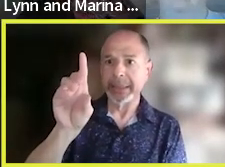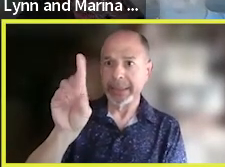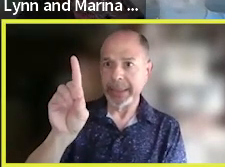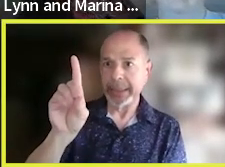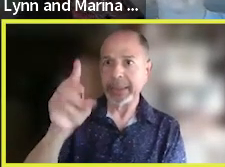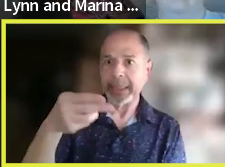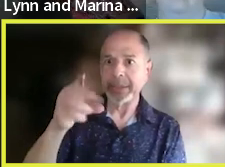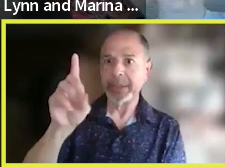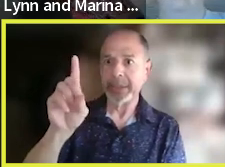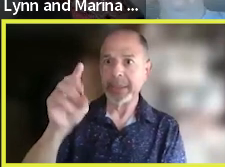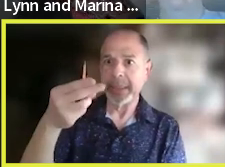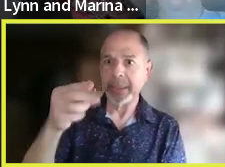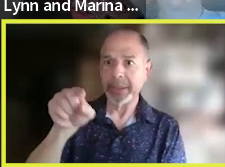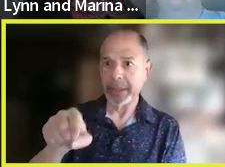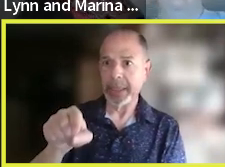bhddh.askdd@bhddh.ri.gov.